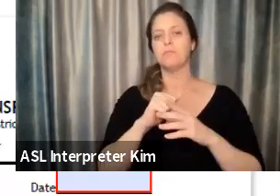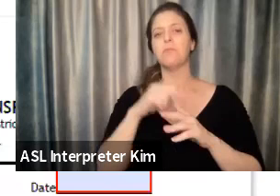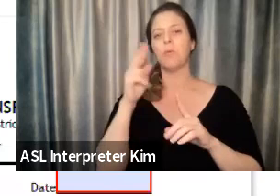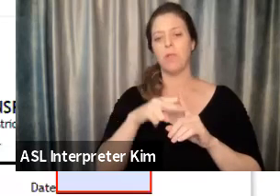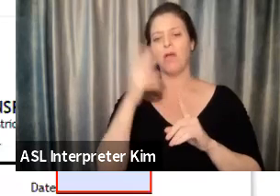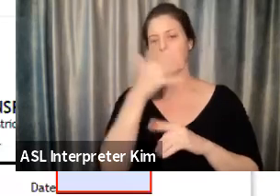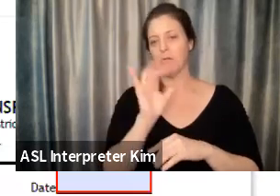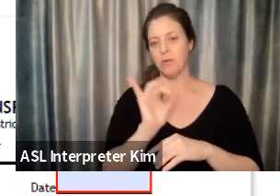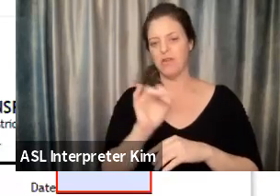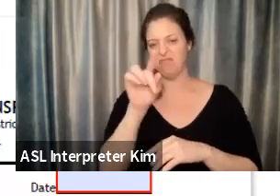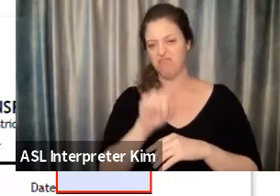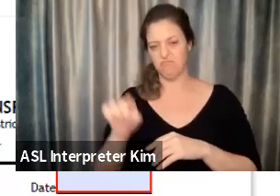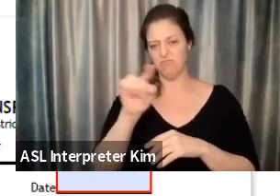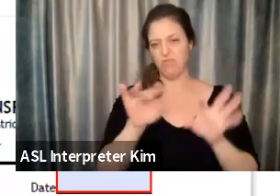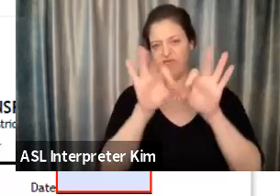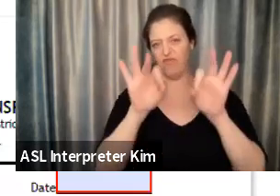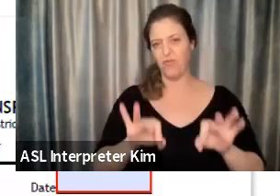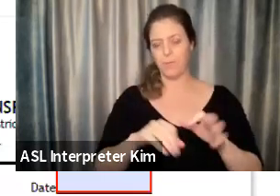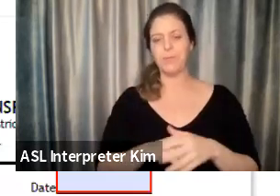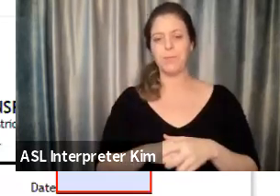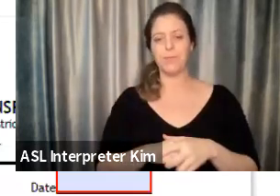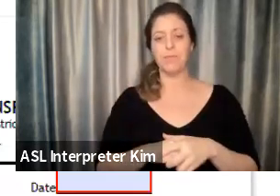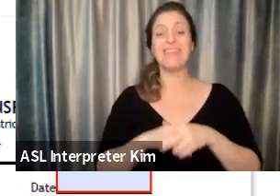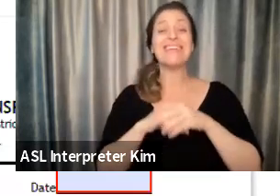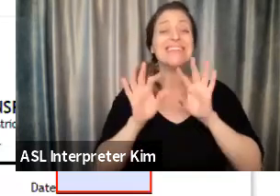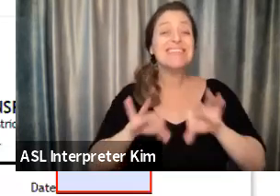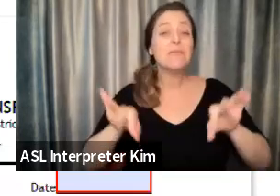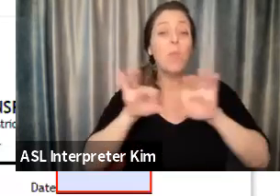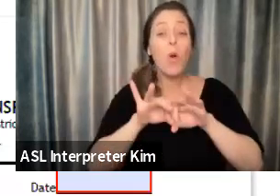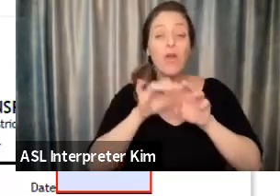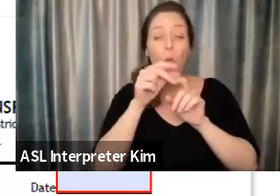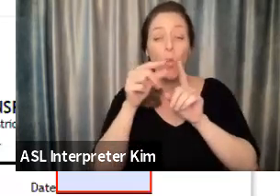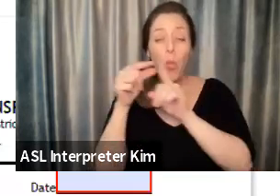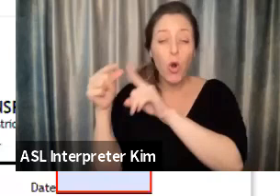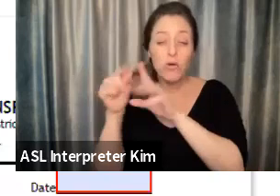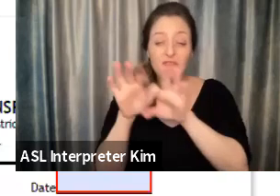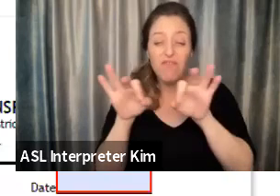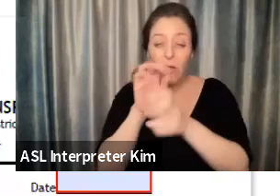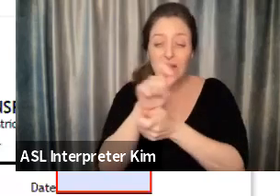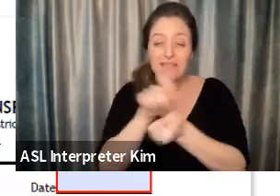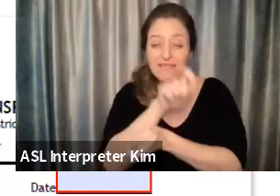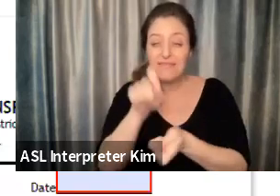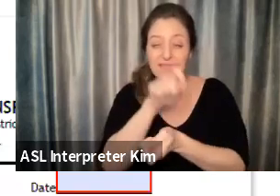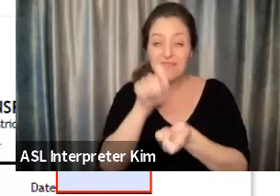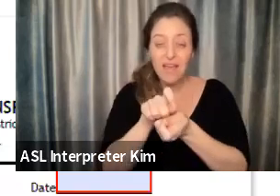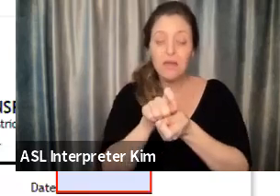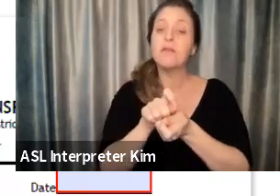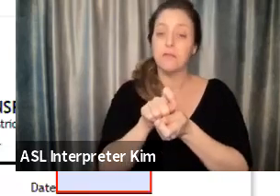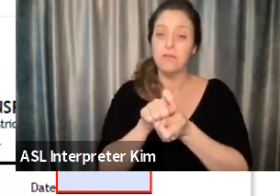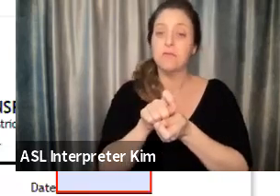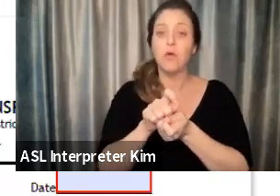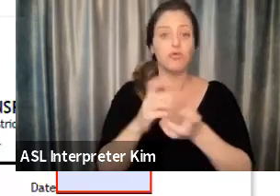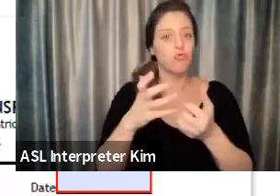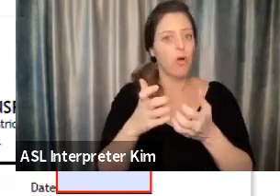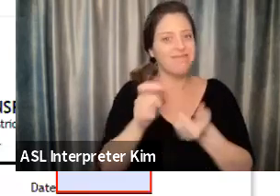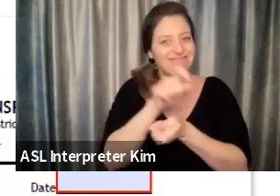like. Make sure that you read closely at the wording in order to place the correct information currently